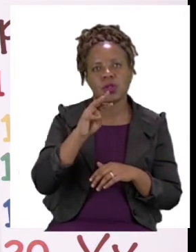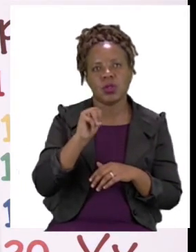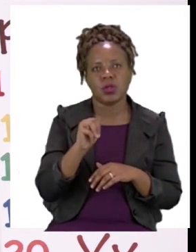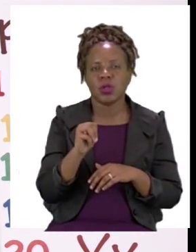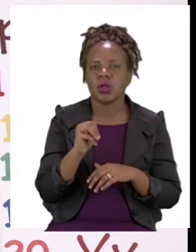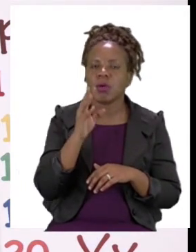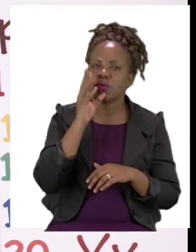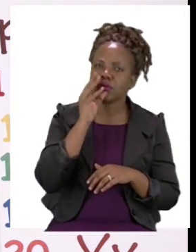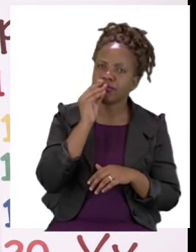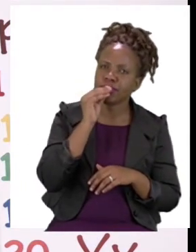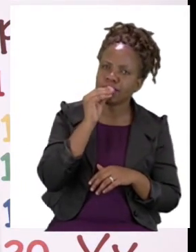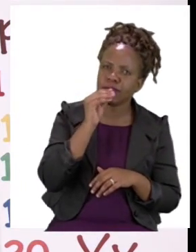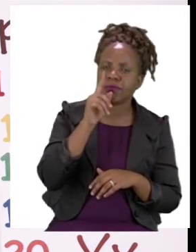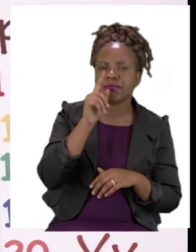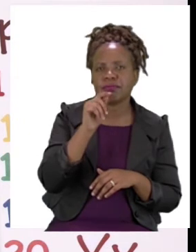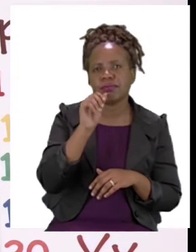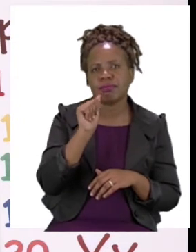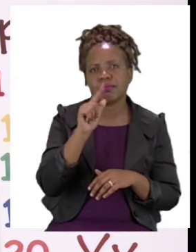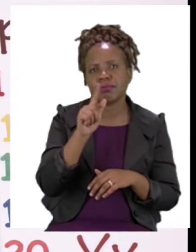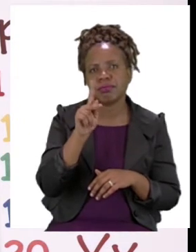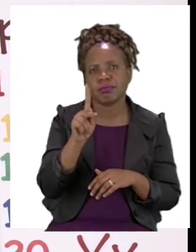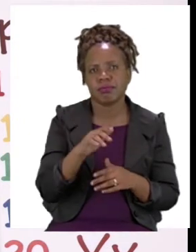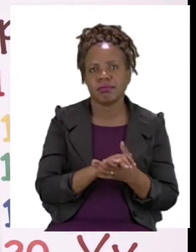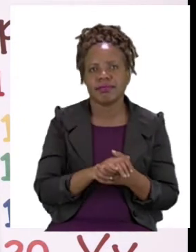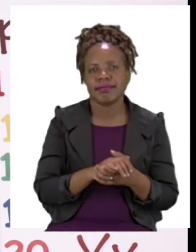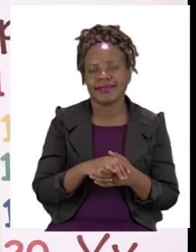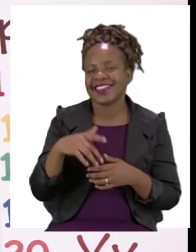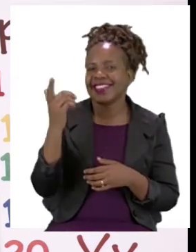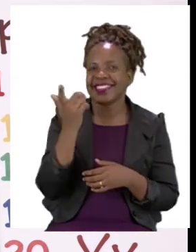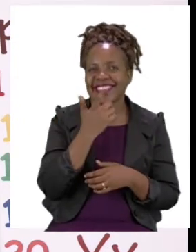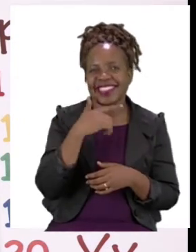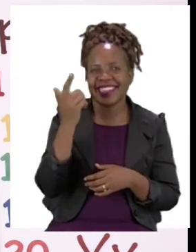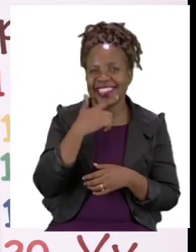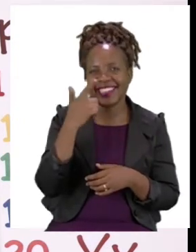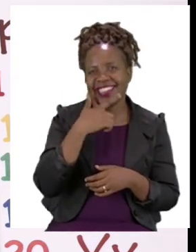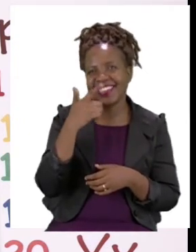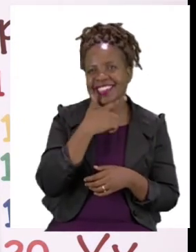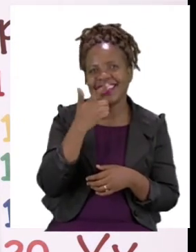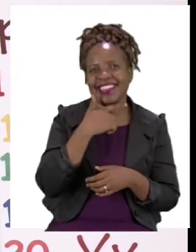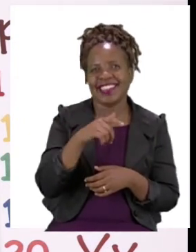Talk. A, B, C, D. Laugh.